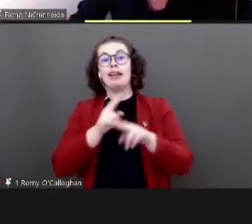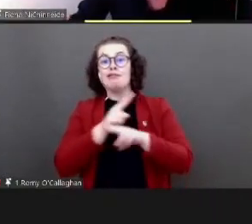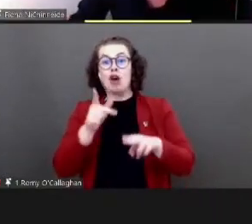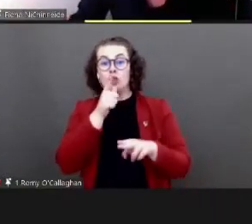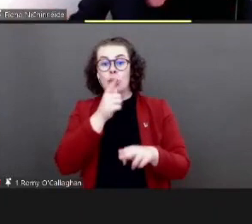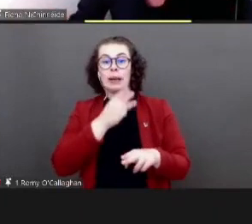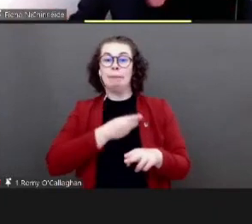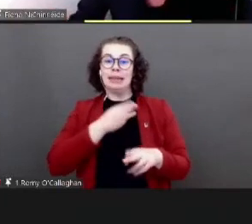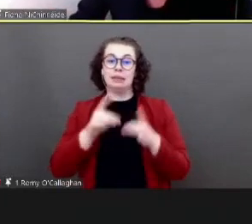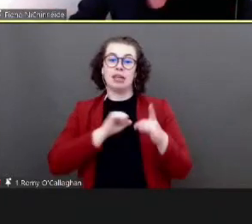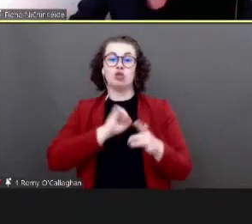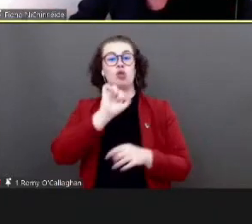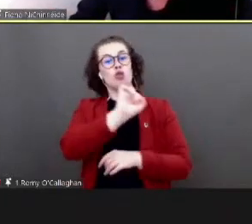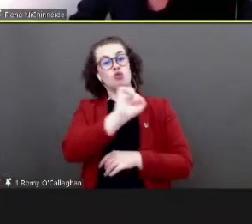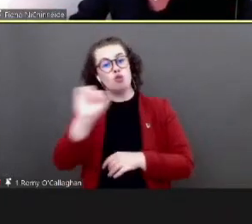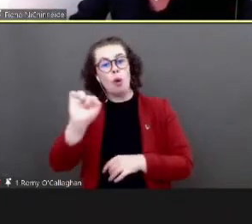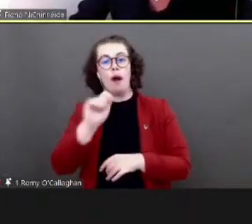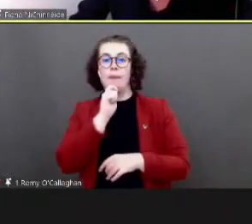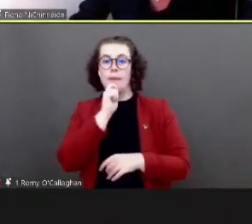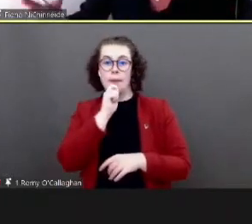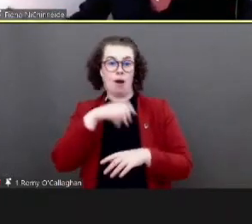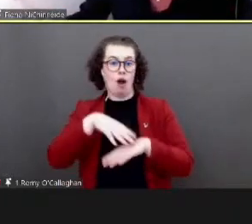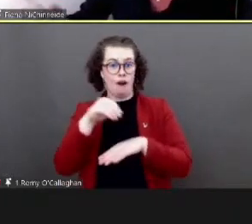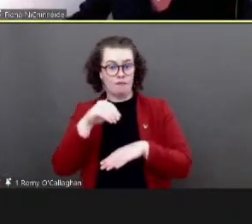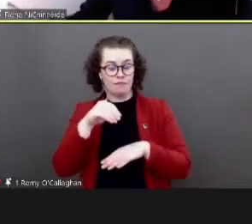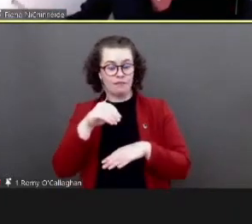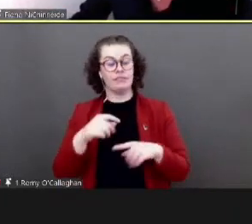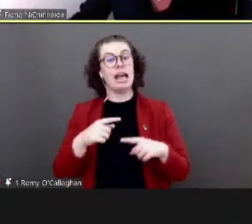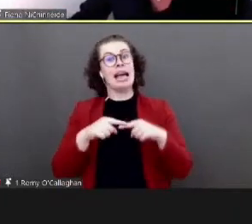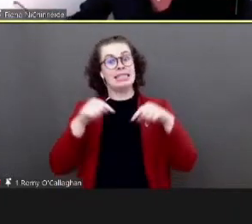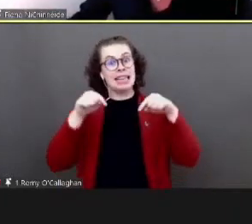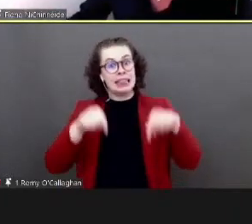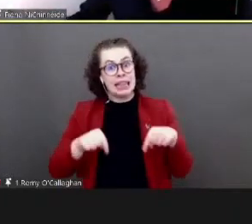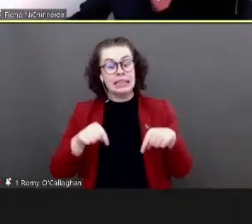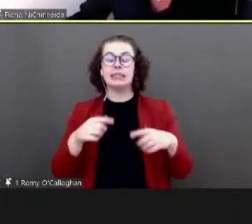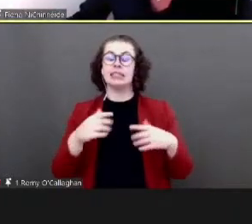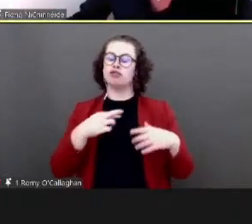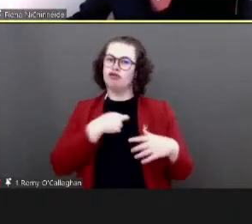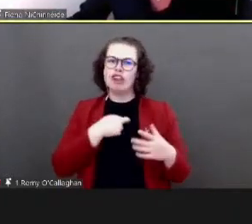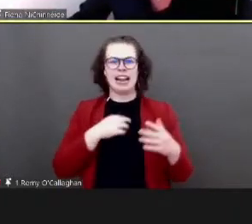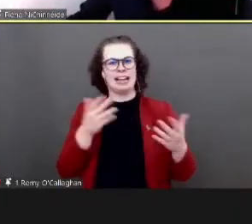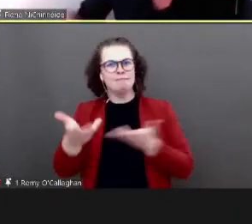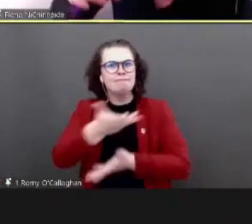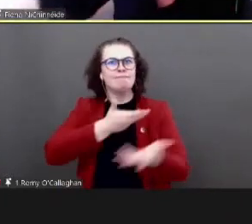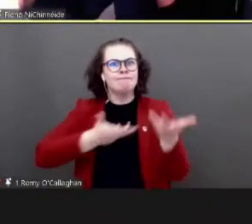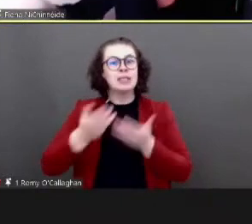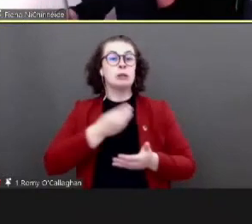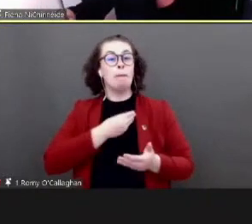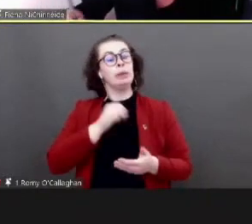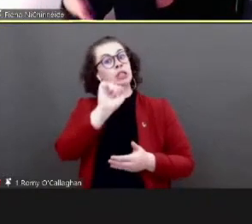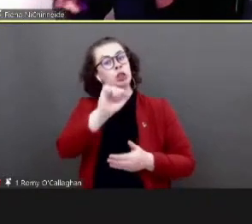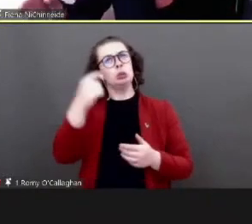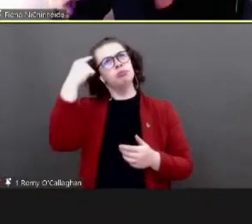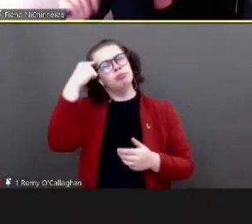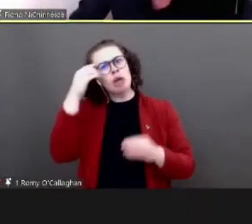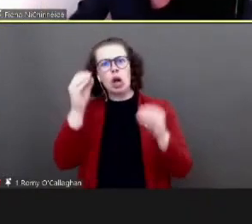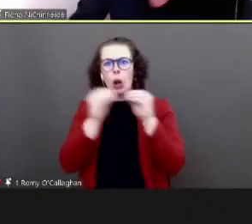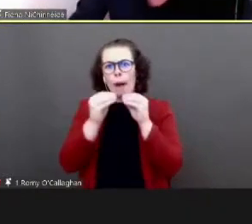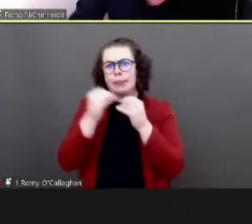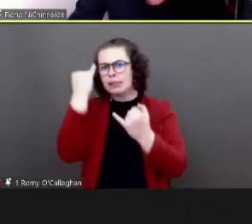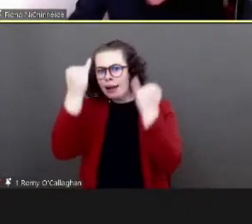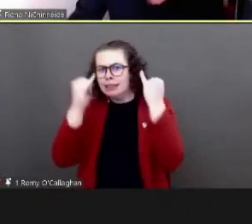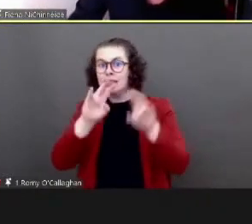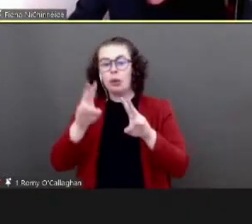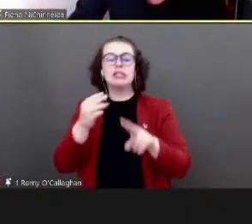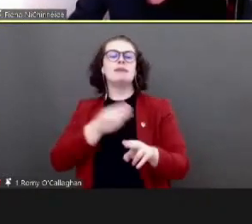session is all about conversations. So please, can everybody do add questions and comments in the box, and they will be moderated and